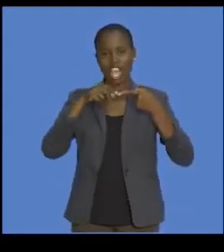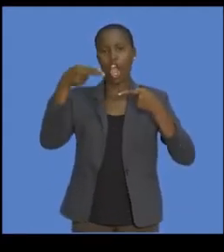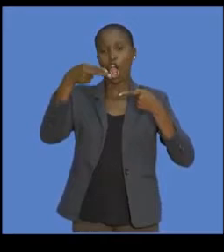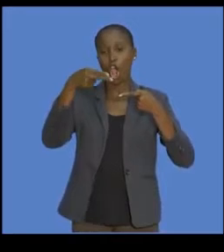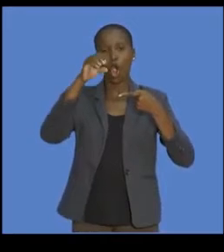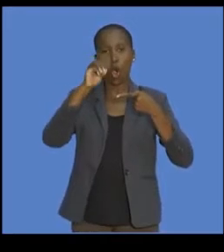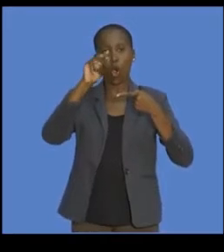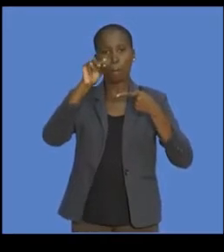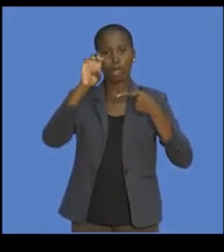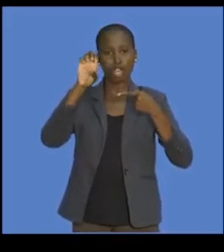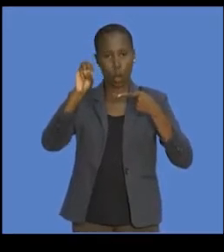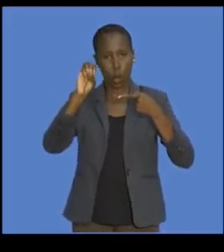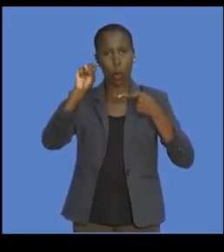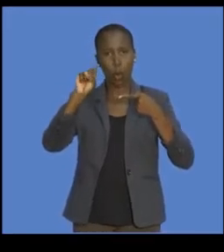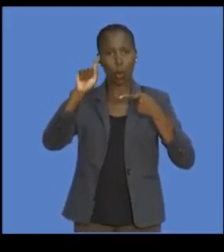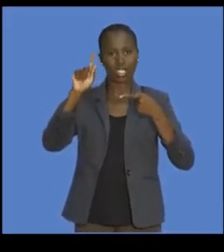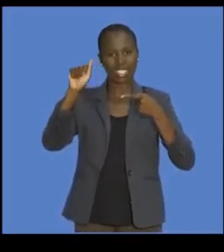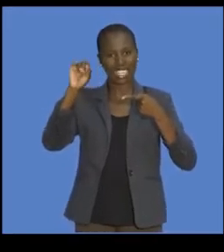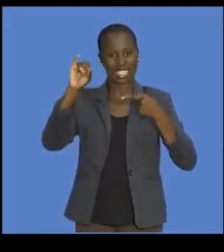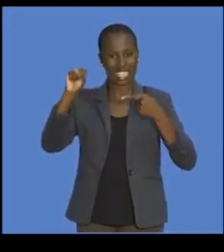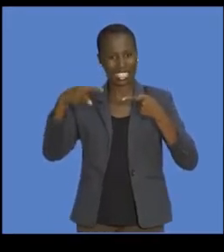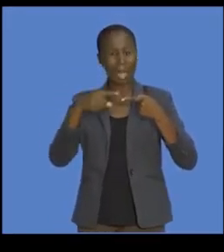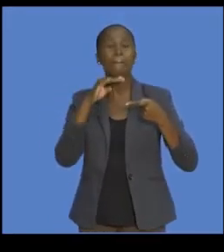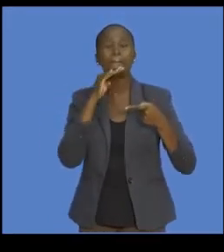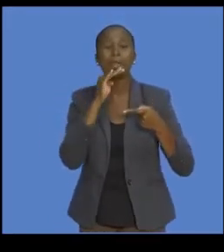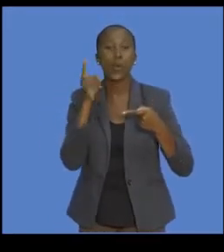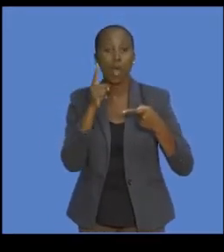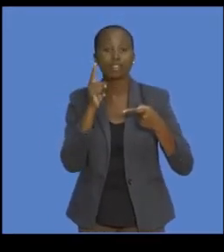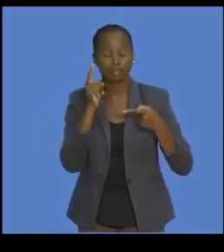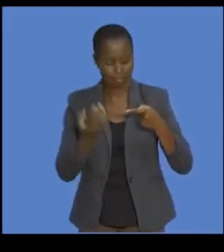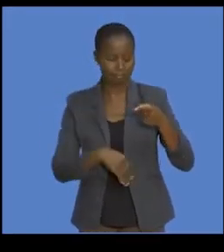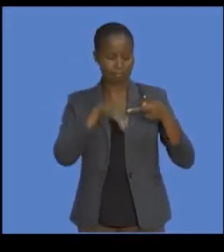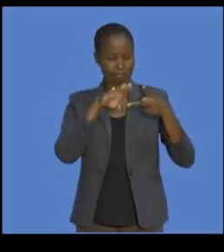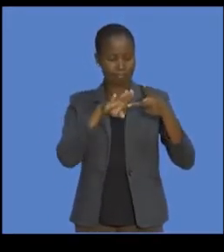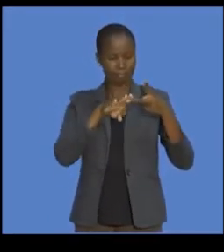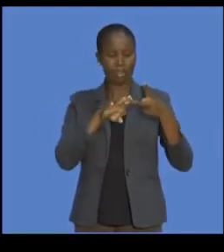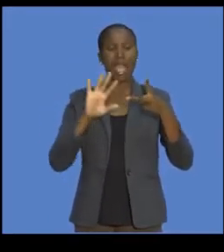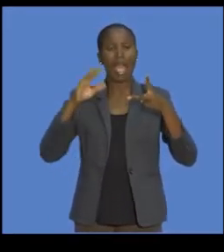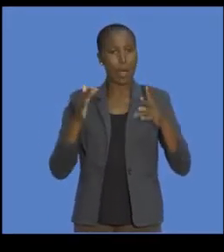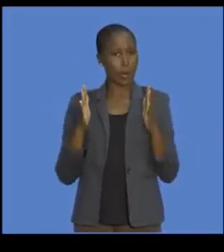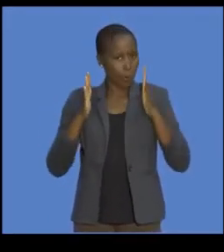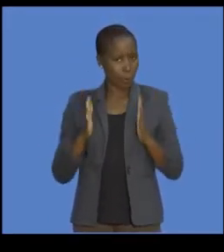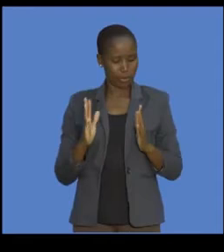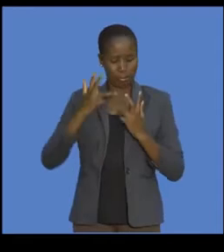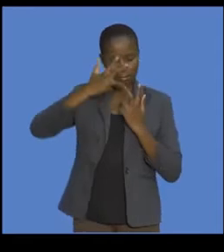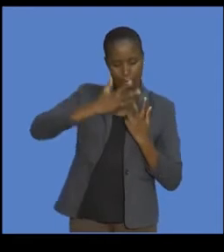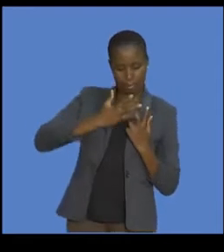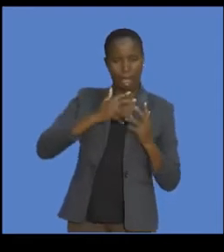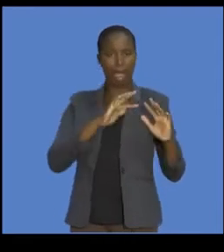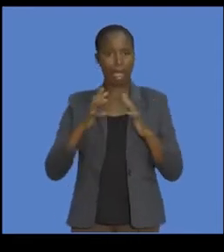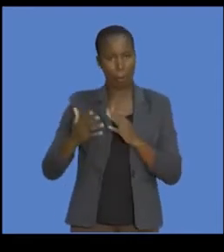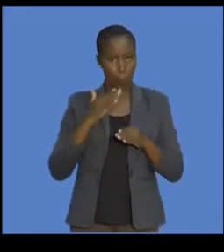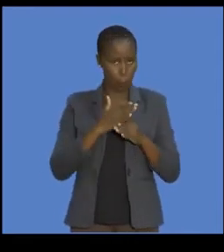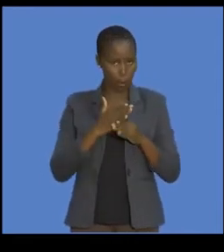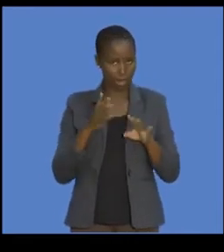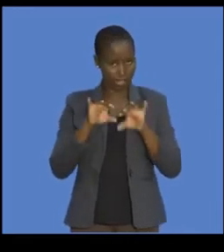homeostasis. We're going to look at how homeostasis is maintained in the body. We're going to unpack the two systems that bring